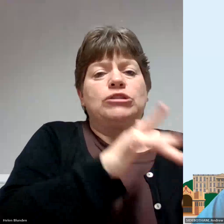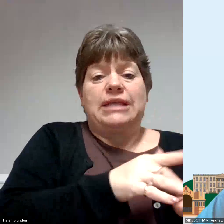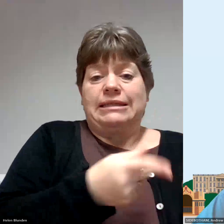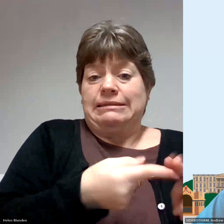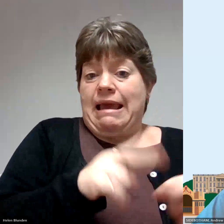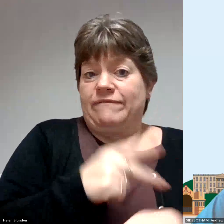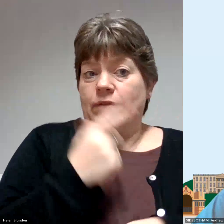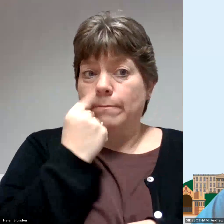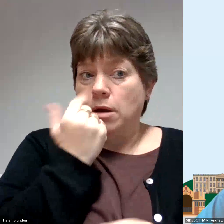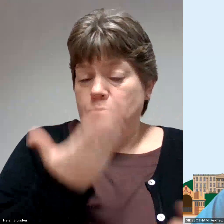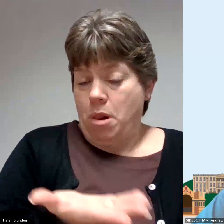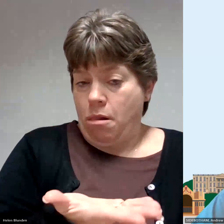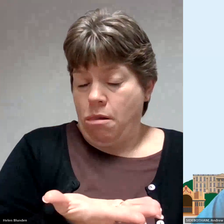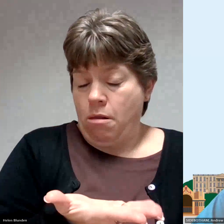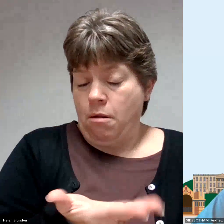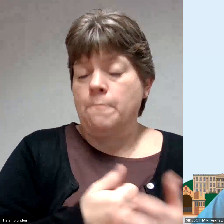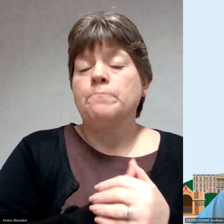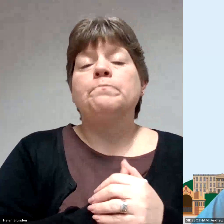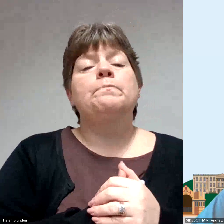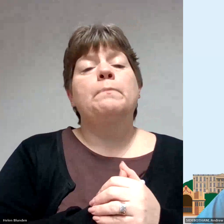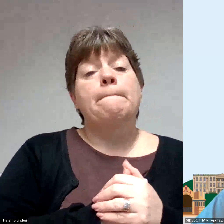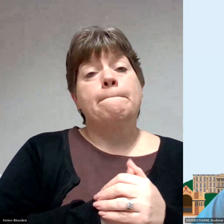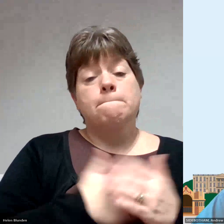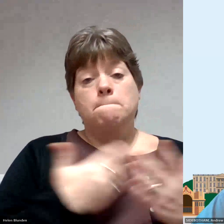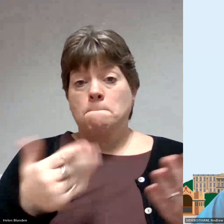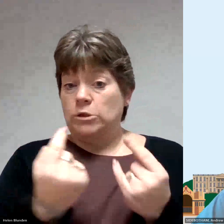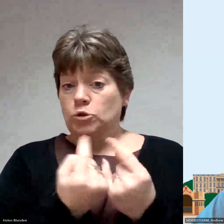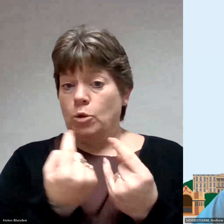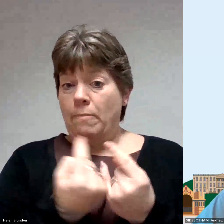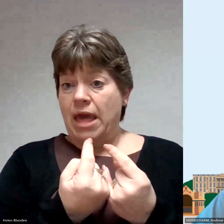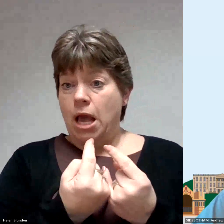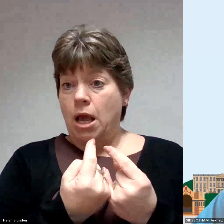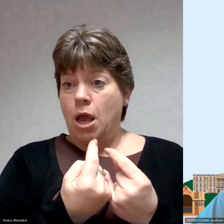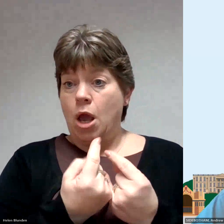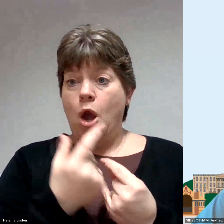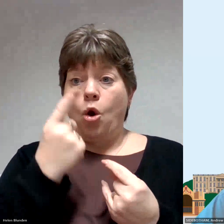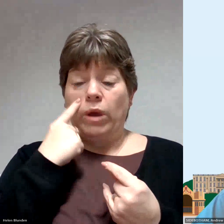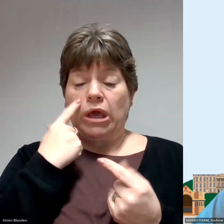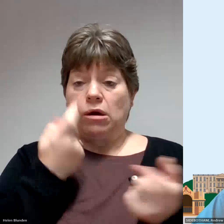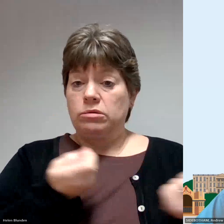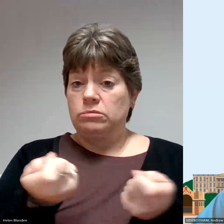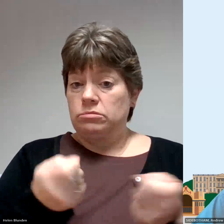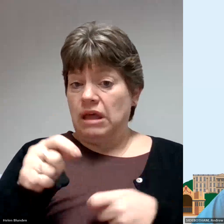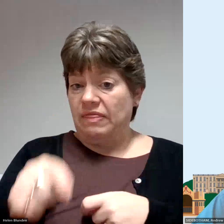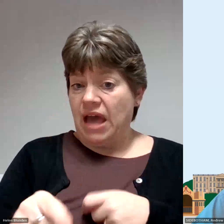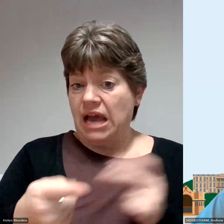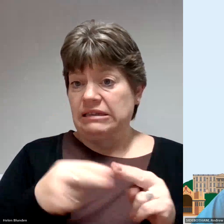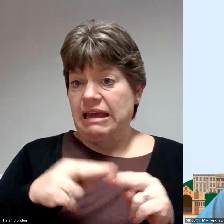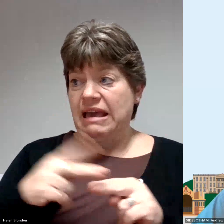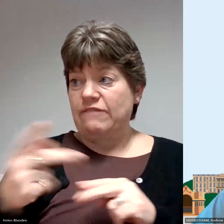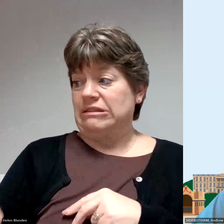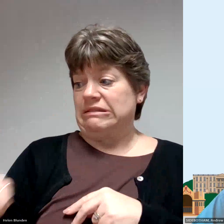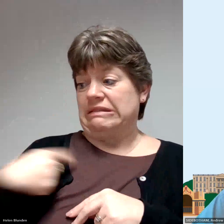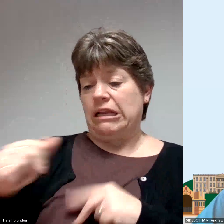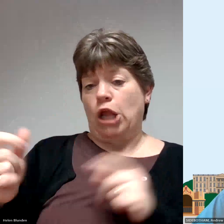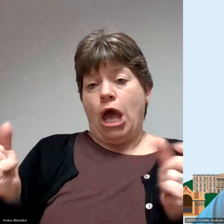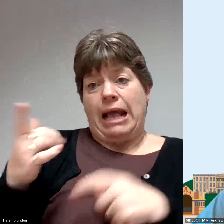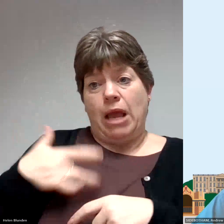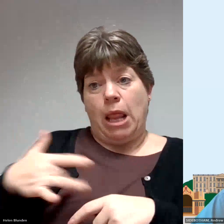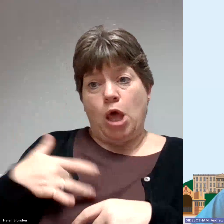possible. So is that something where we could facilitate that if she sends in her email